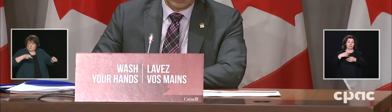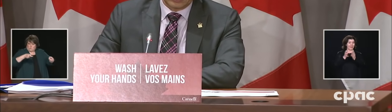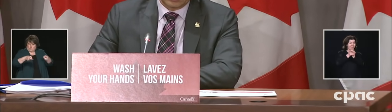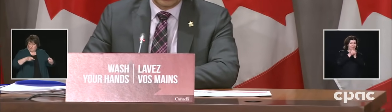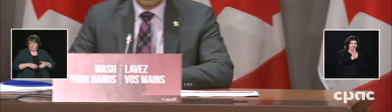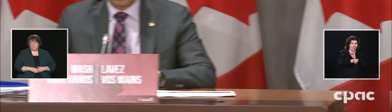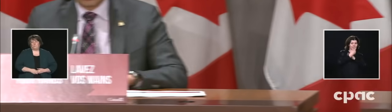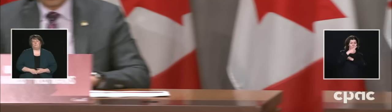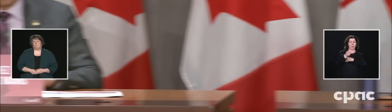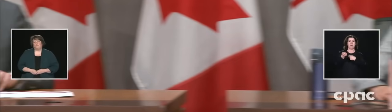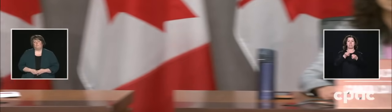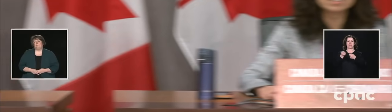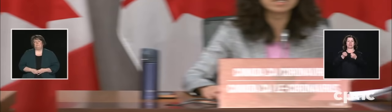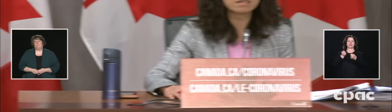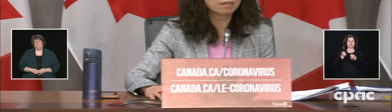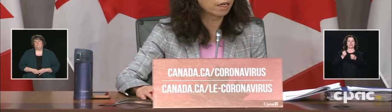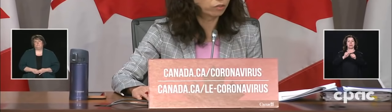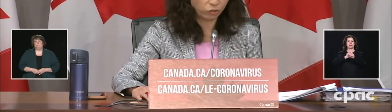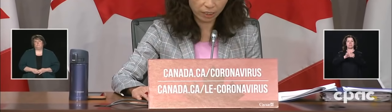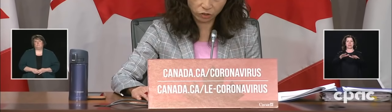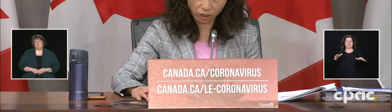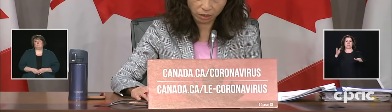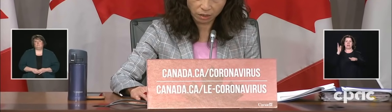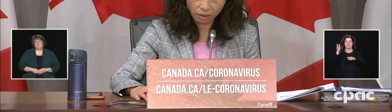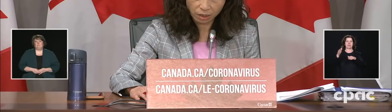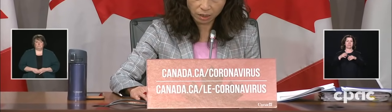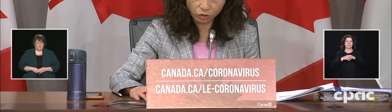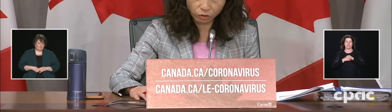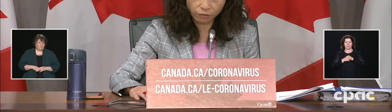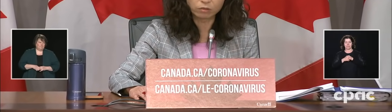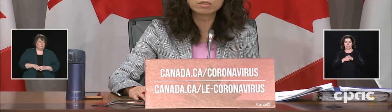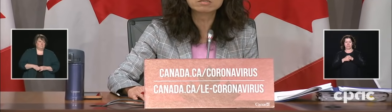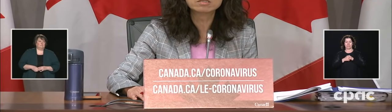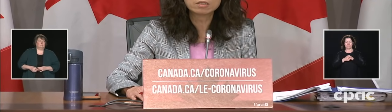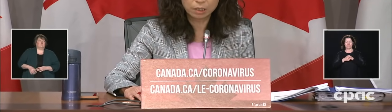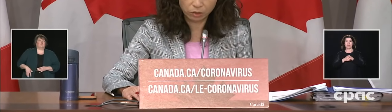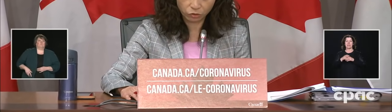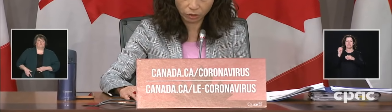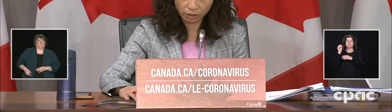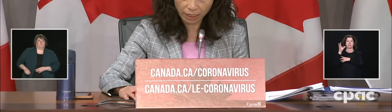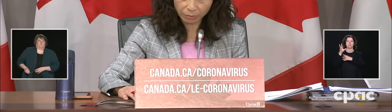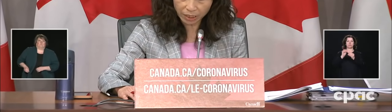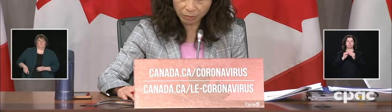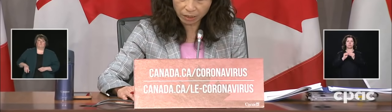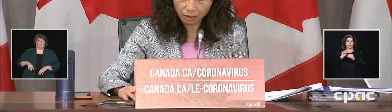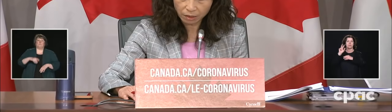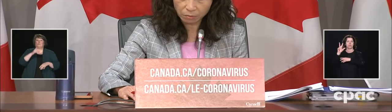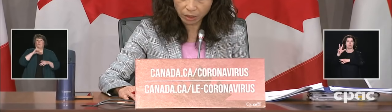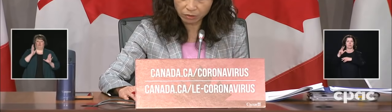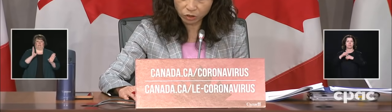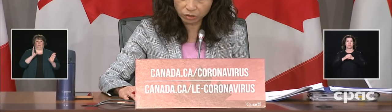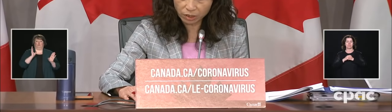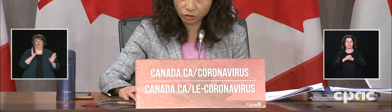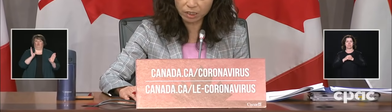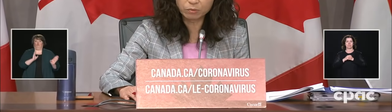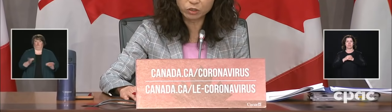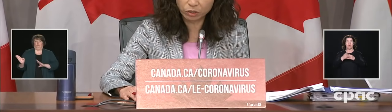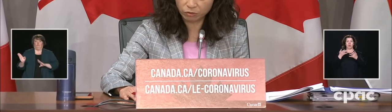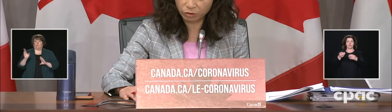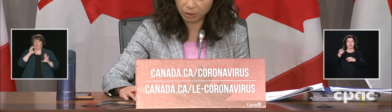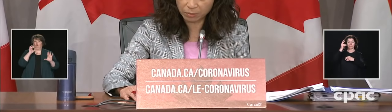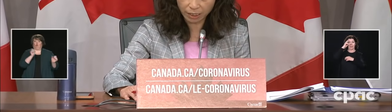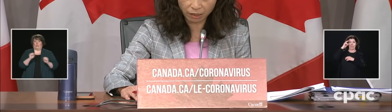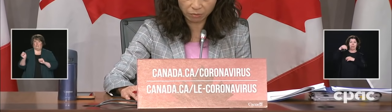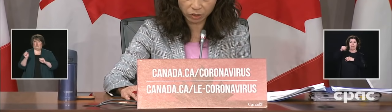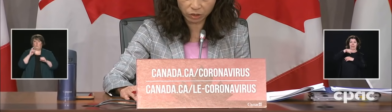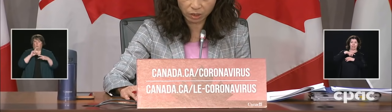Slide 3. As a reminder, our strategy is twofold: to control the epidemic by reducing transmission